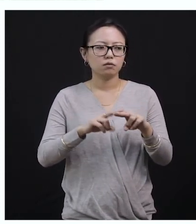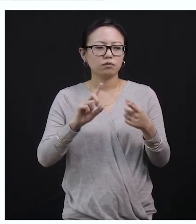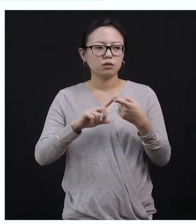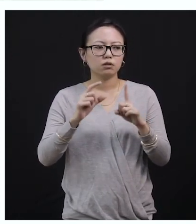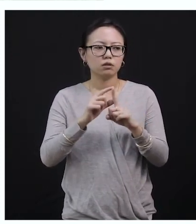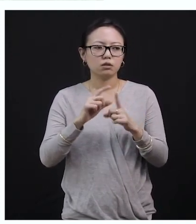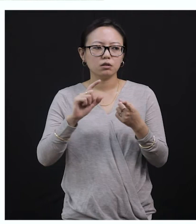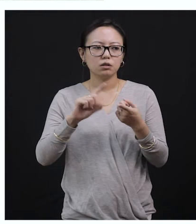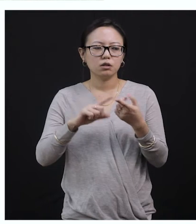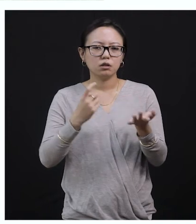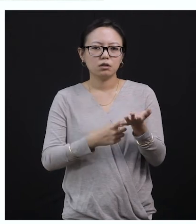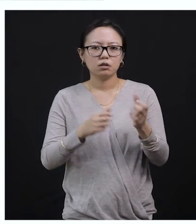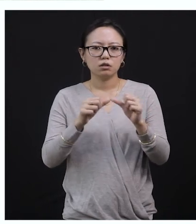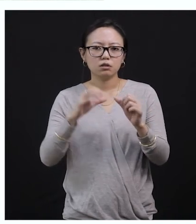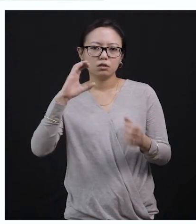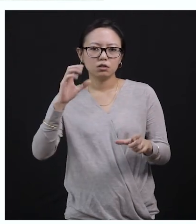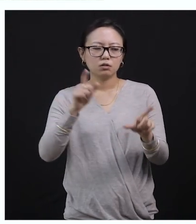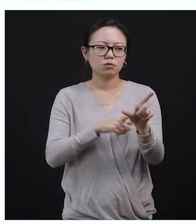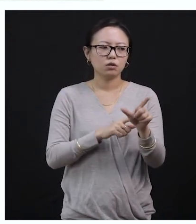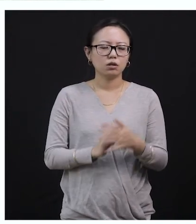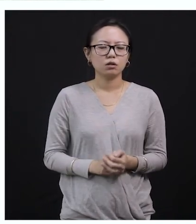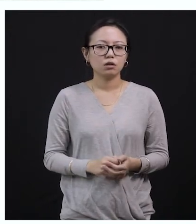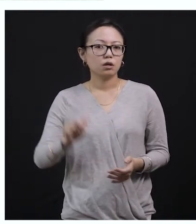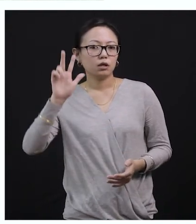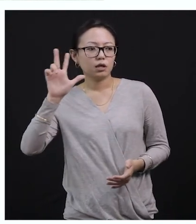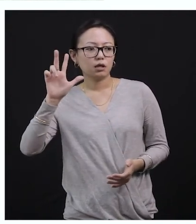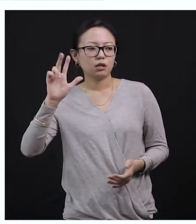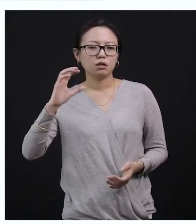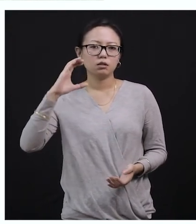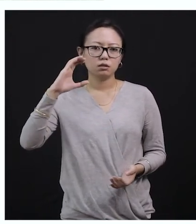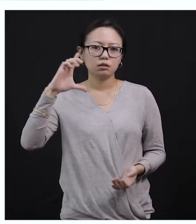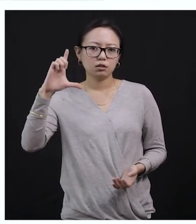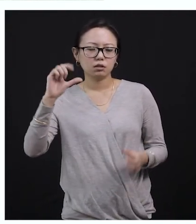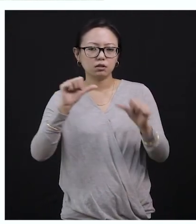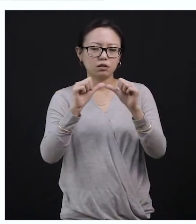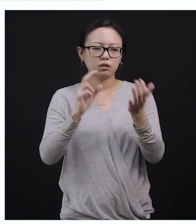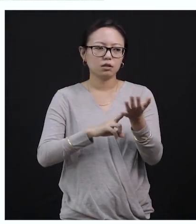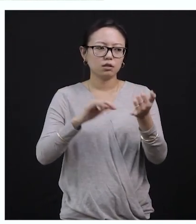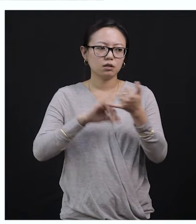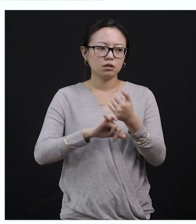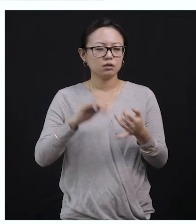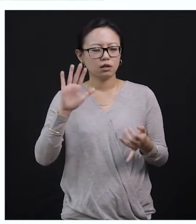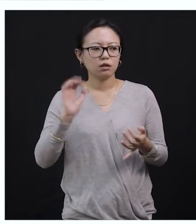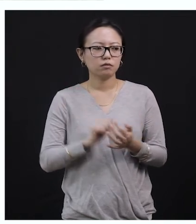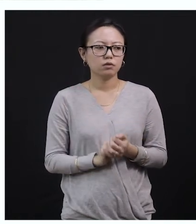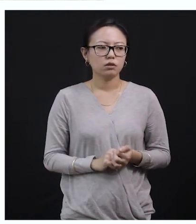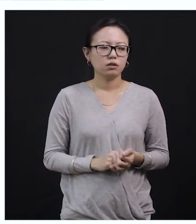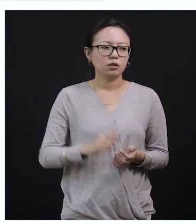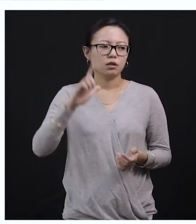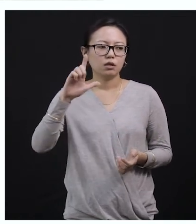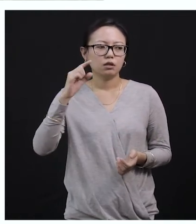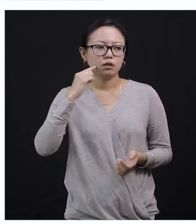was divided into 8 clans, and these are some of the clans: Lichavis, Vaishali.